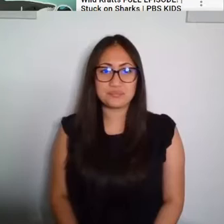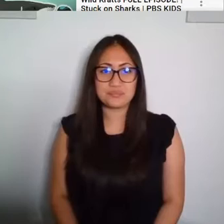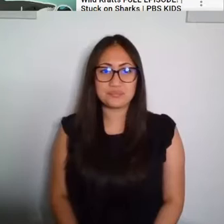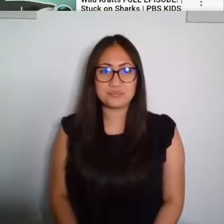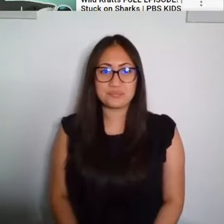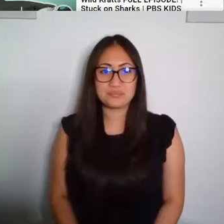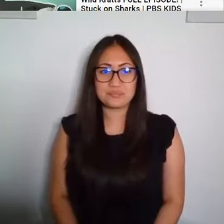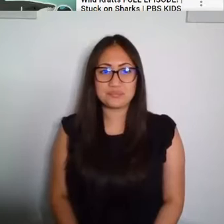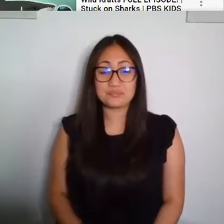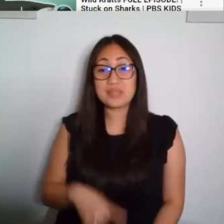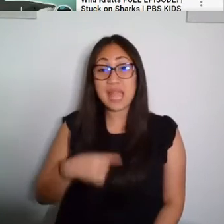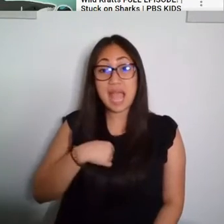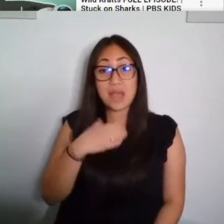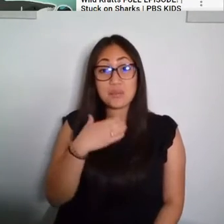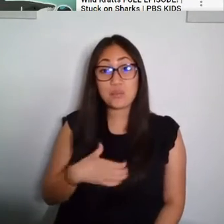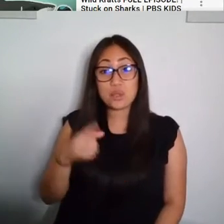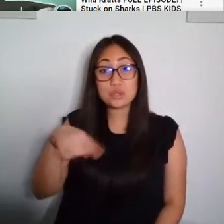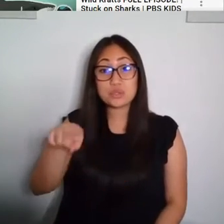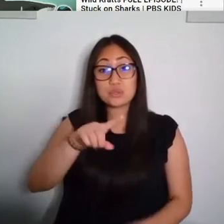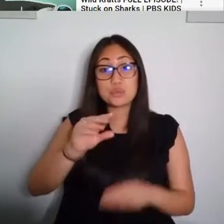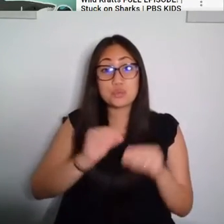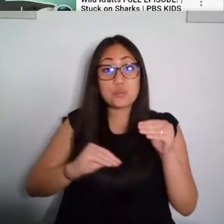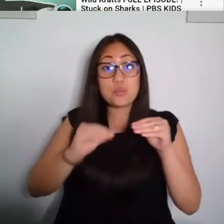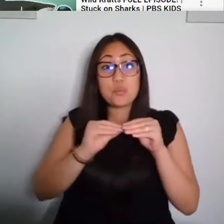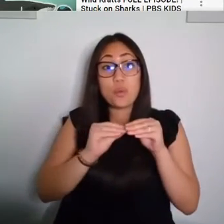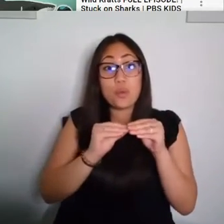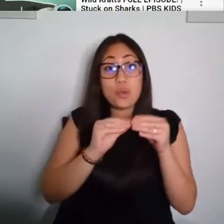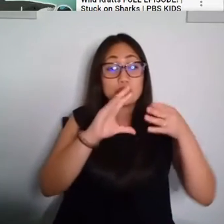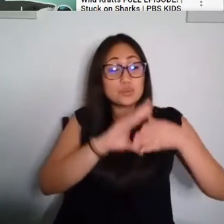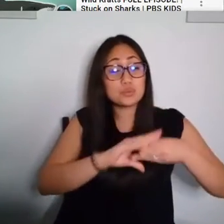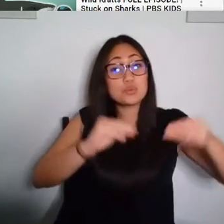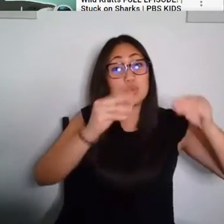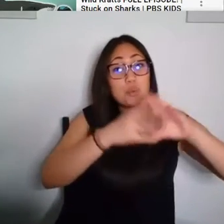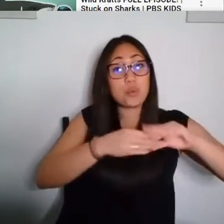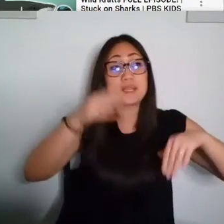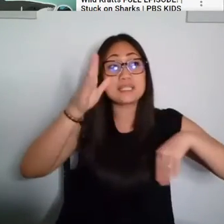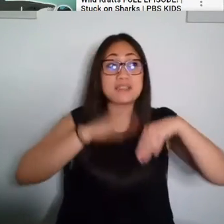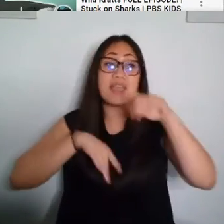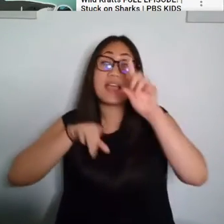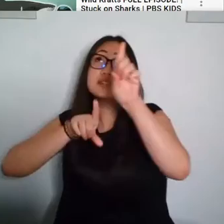I wish you more stories than stars.